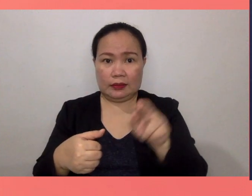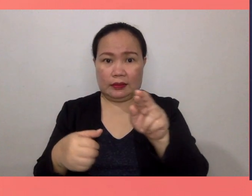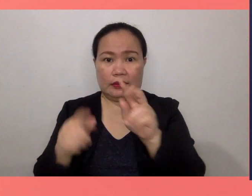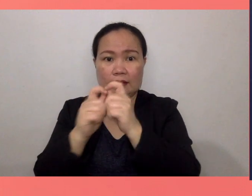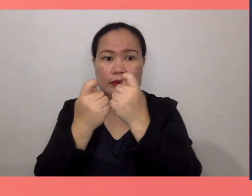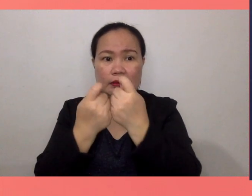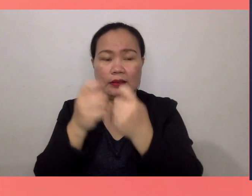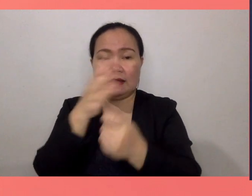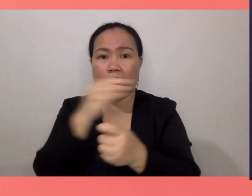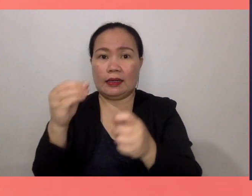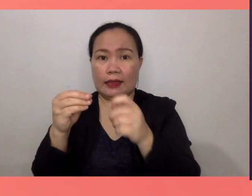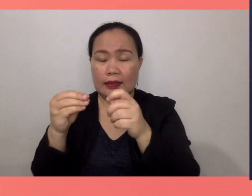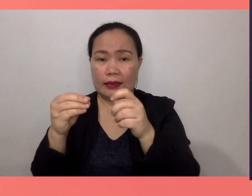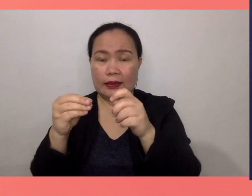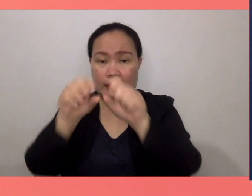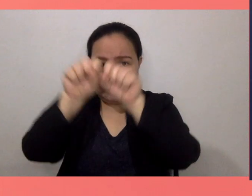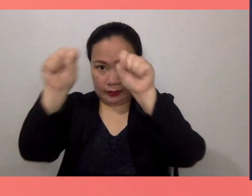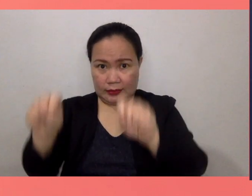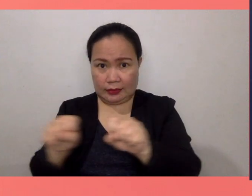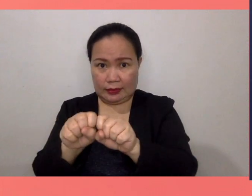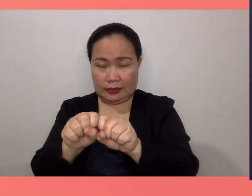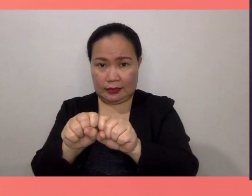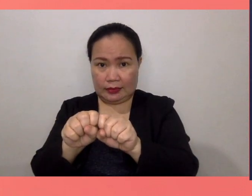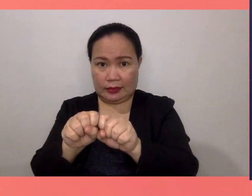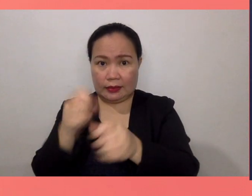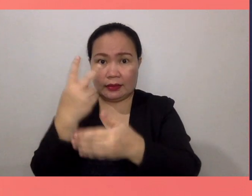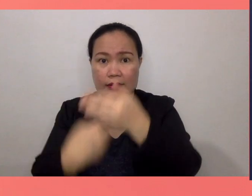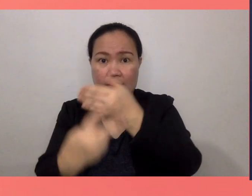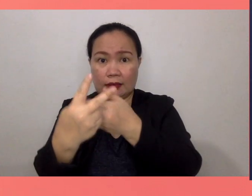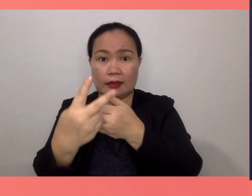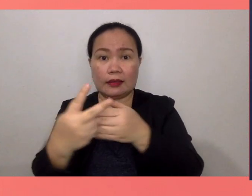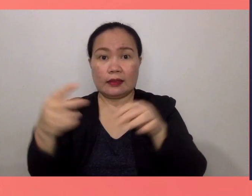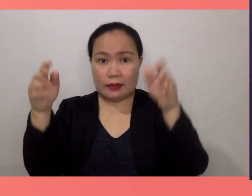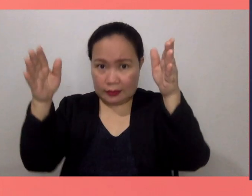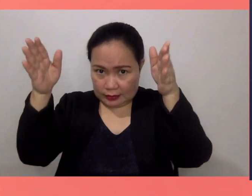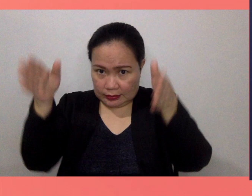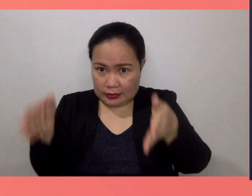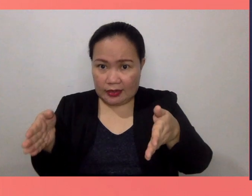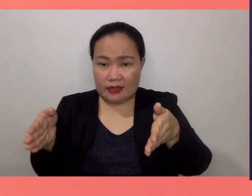square natin both sides. And after that,